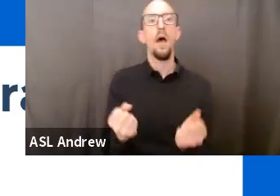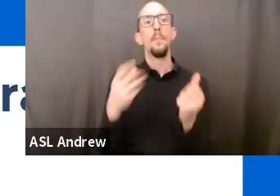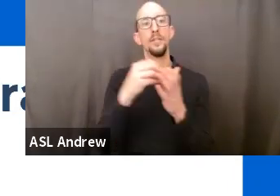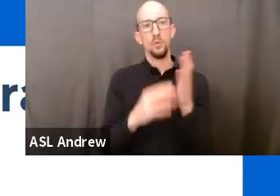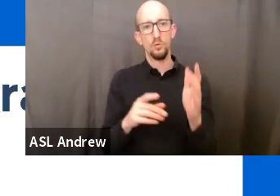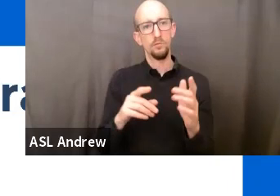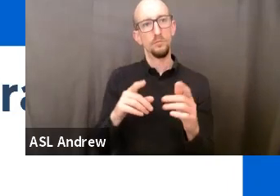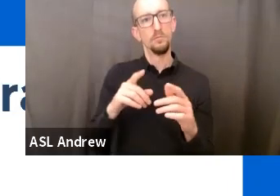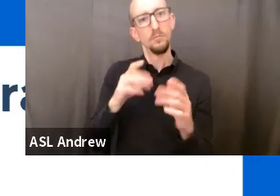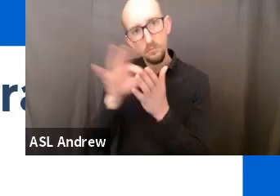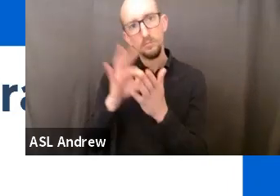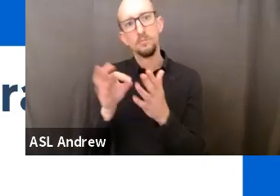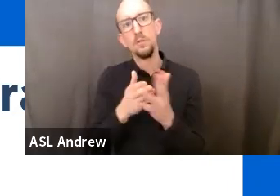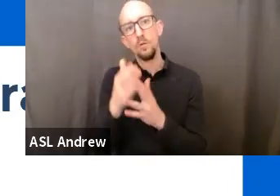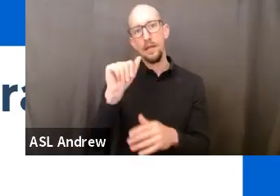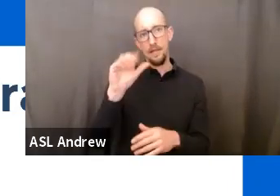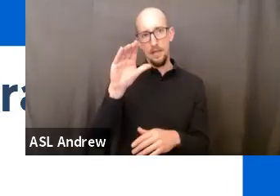that's